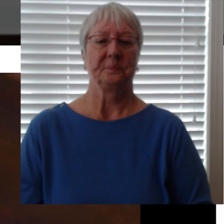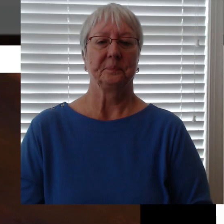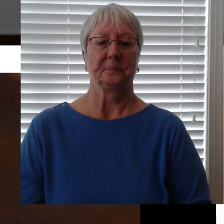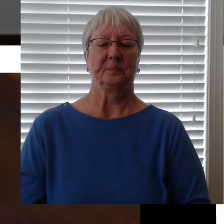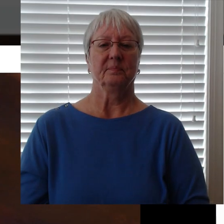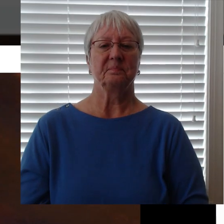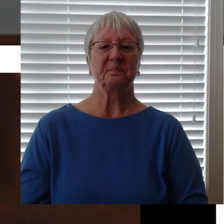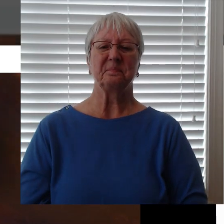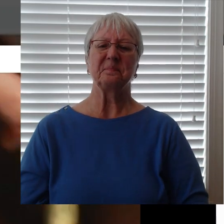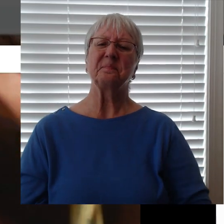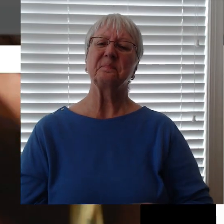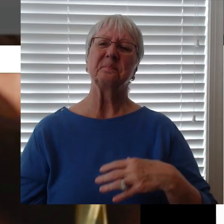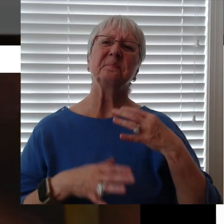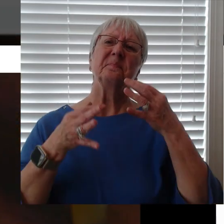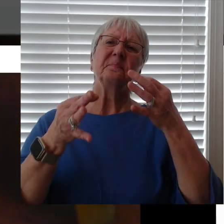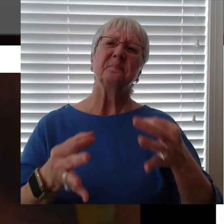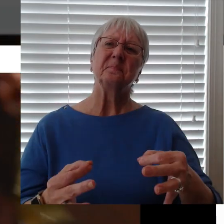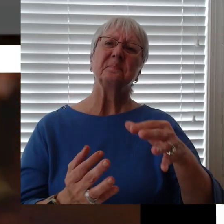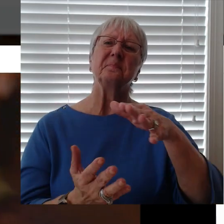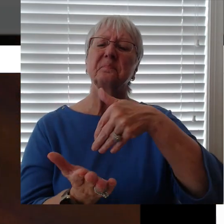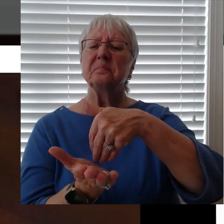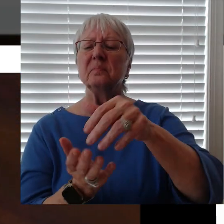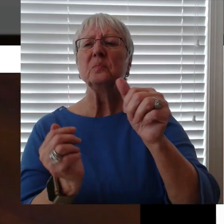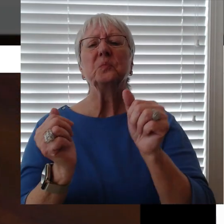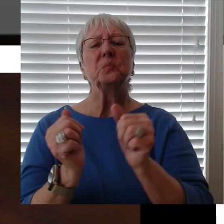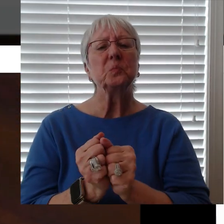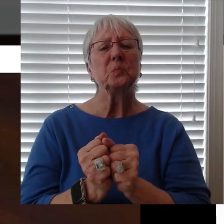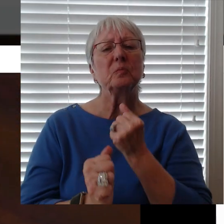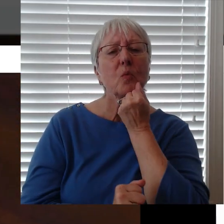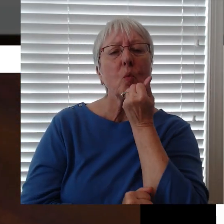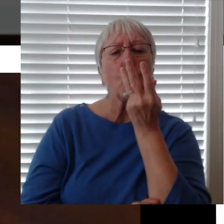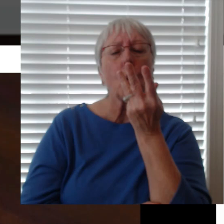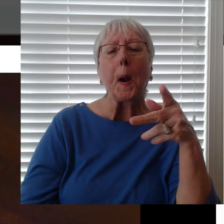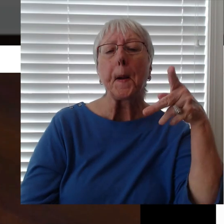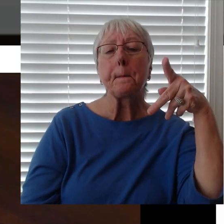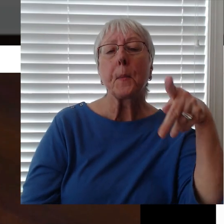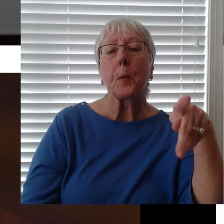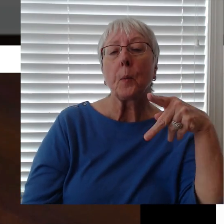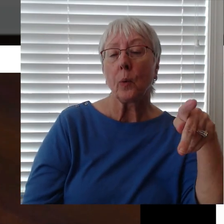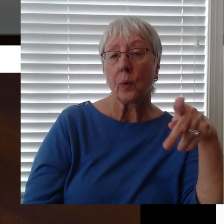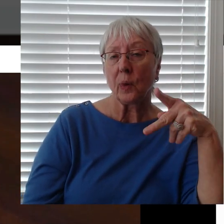I chose to glaze this ground with a warm purple so that there